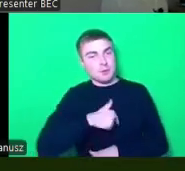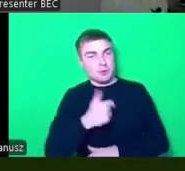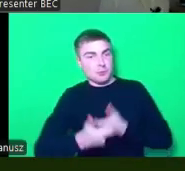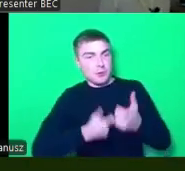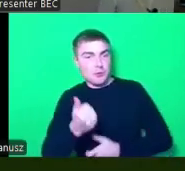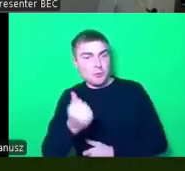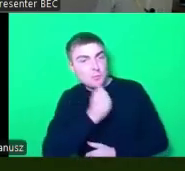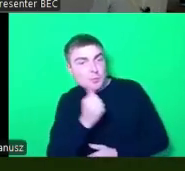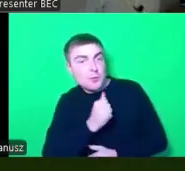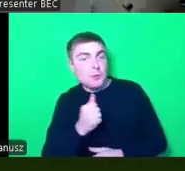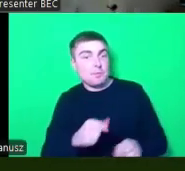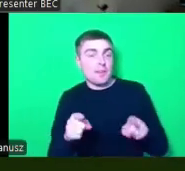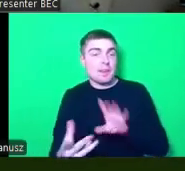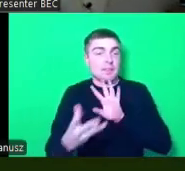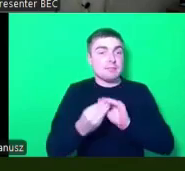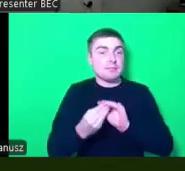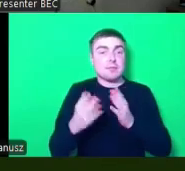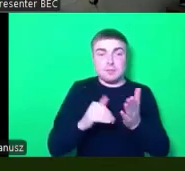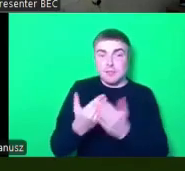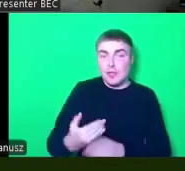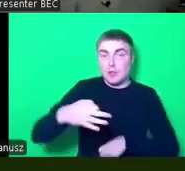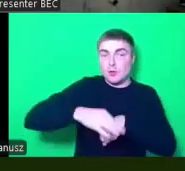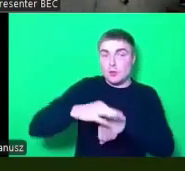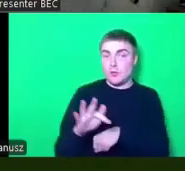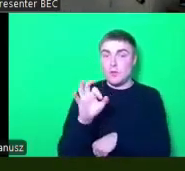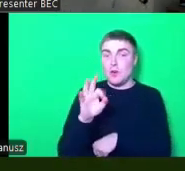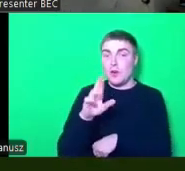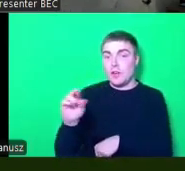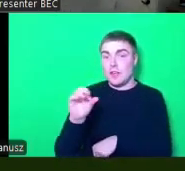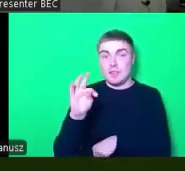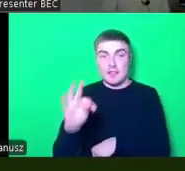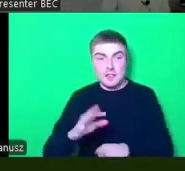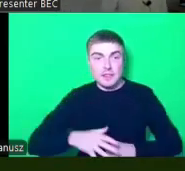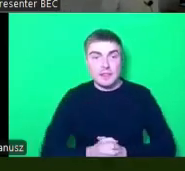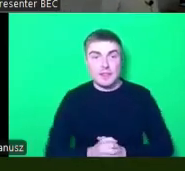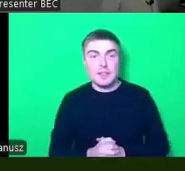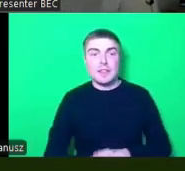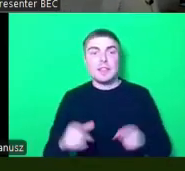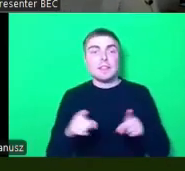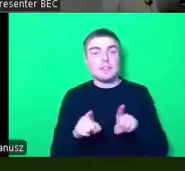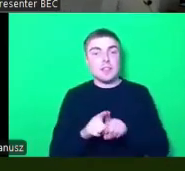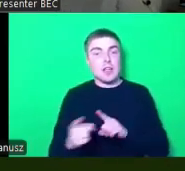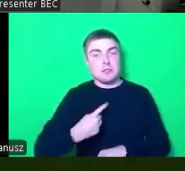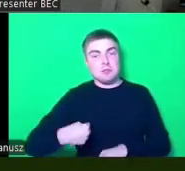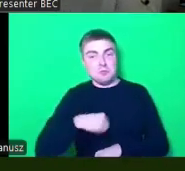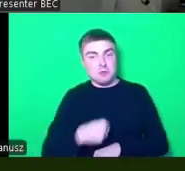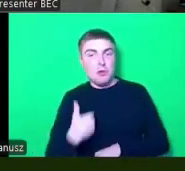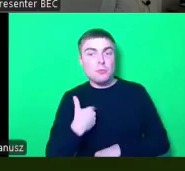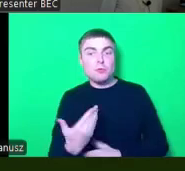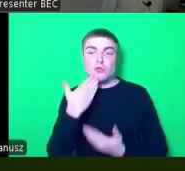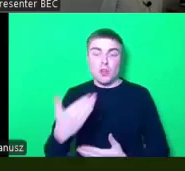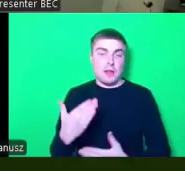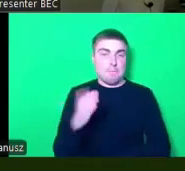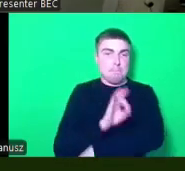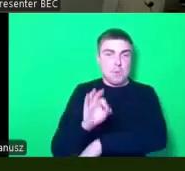community. Dr. Forest was a EU Biodiversa project exactly on this relationship between tree diversity and